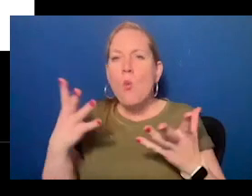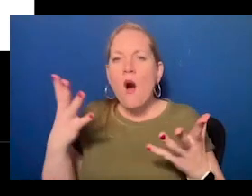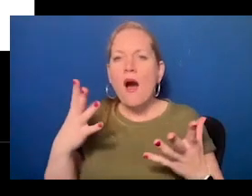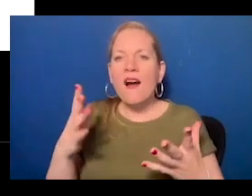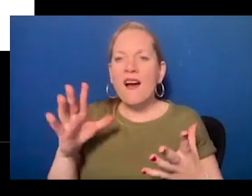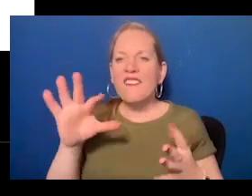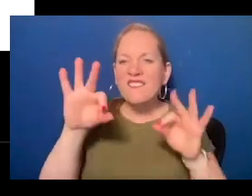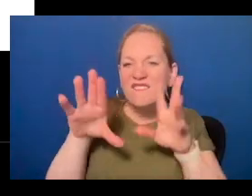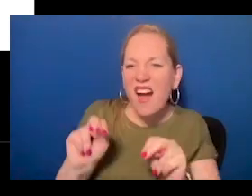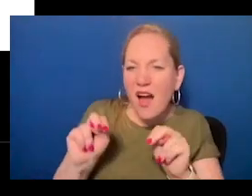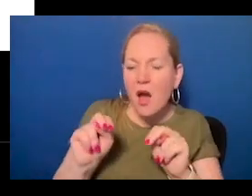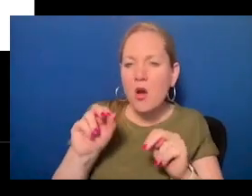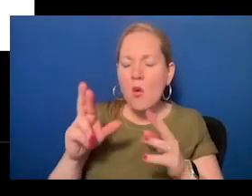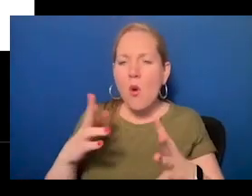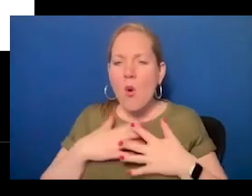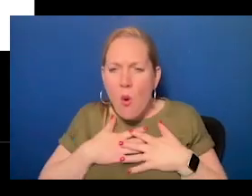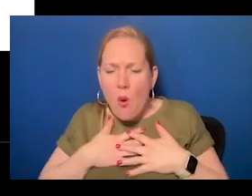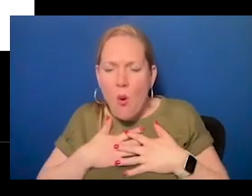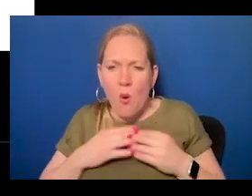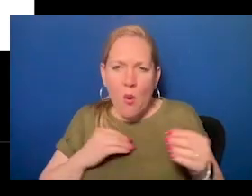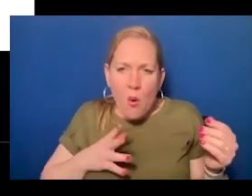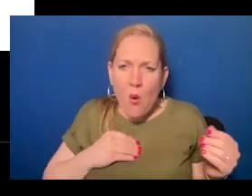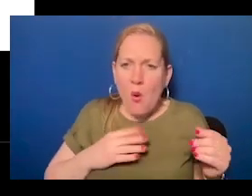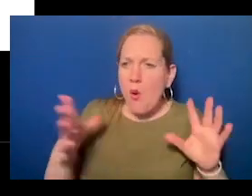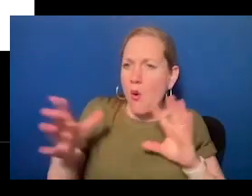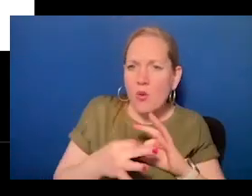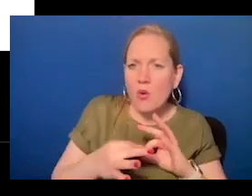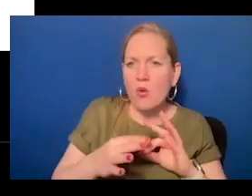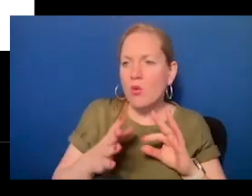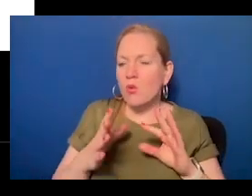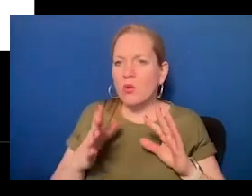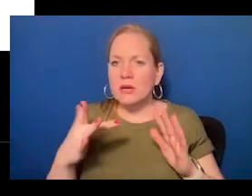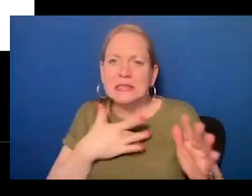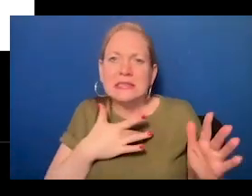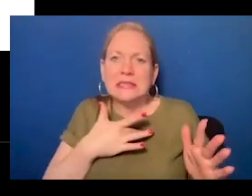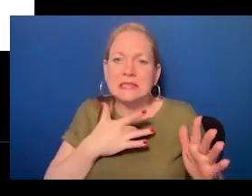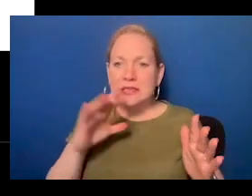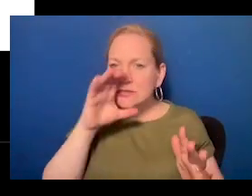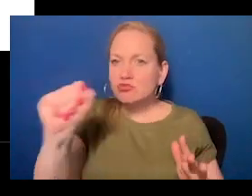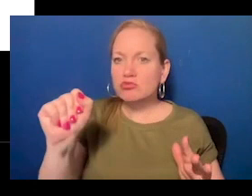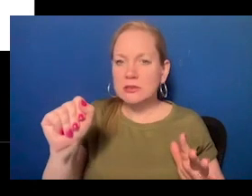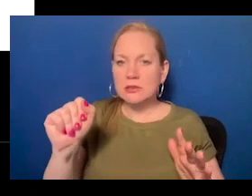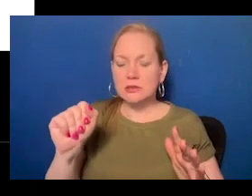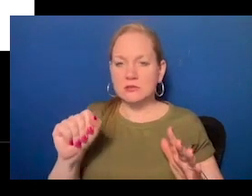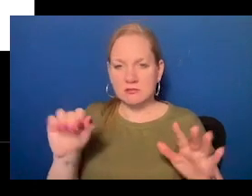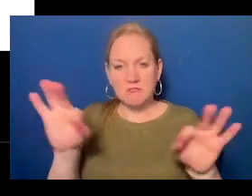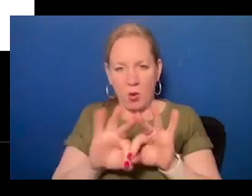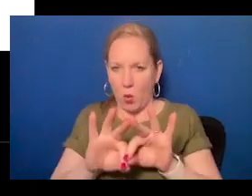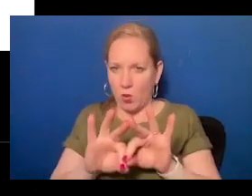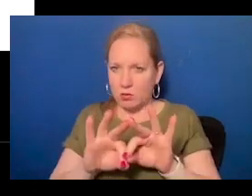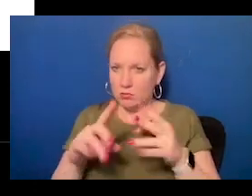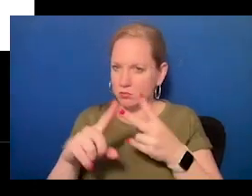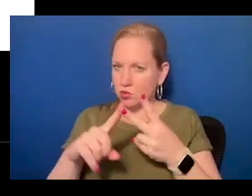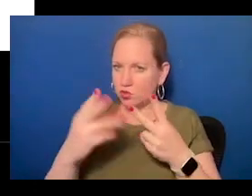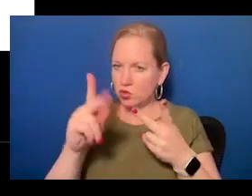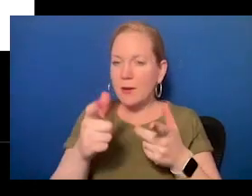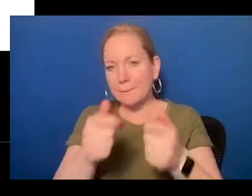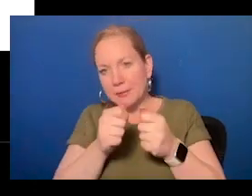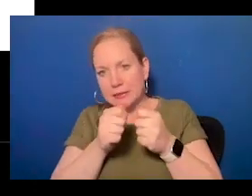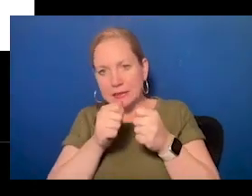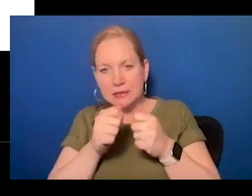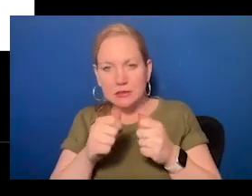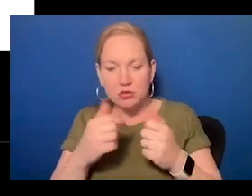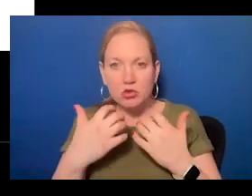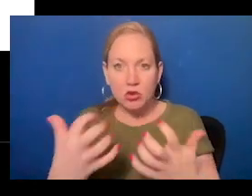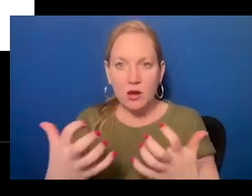but it's just that thing that's going to be like fun or entertaining or emotionally engaging and moving or interesting. You want to make sure you're spiking